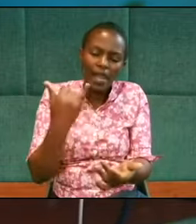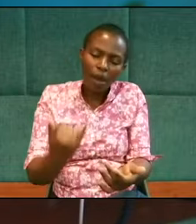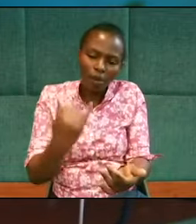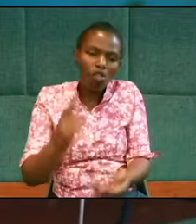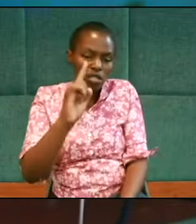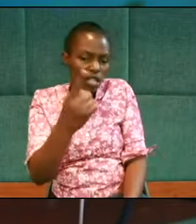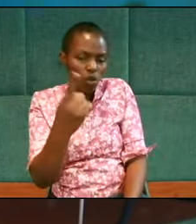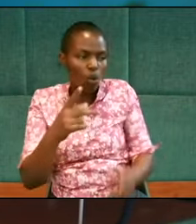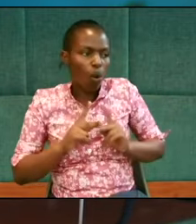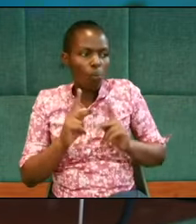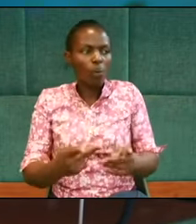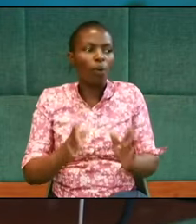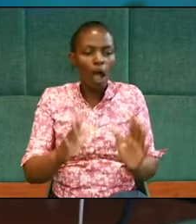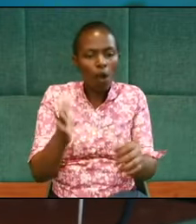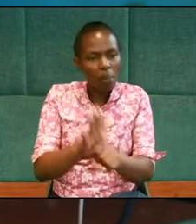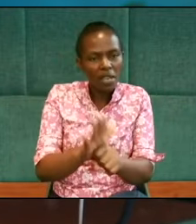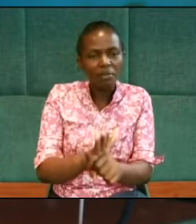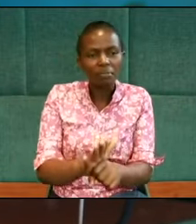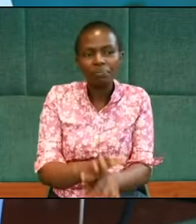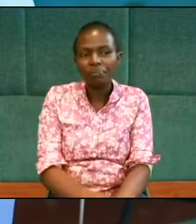Currently single.